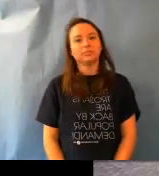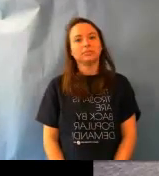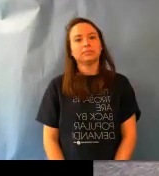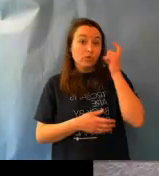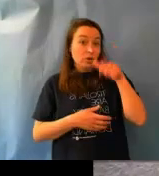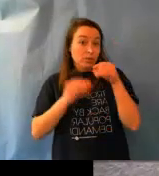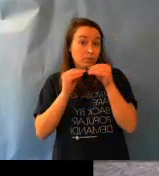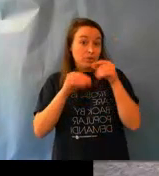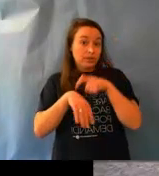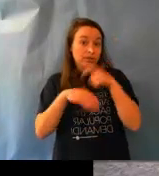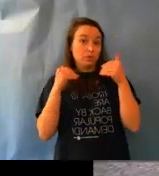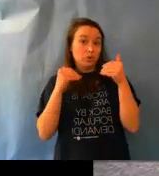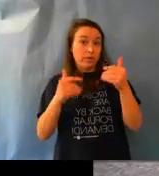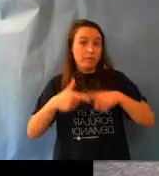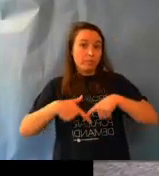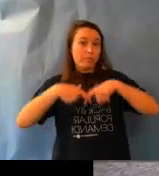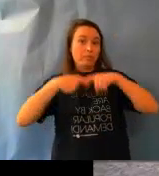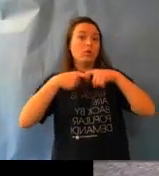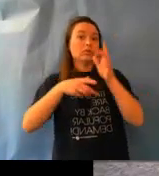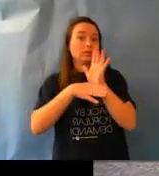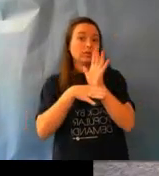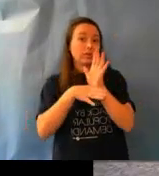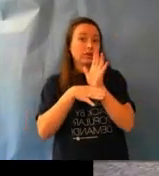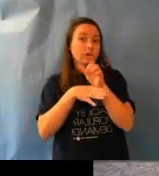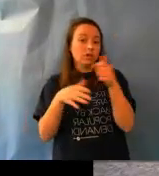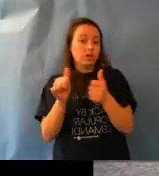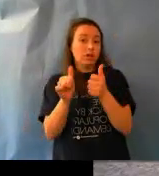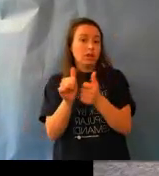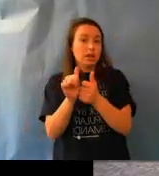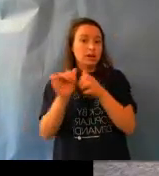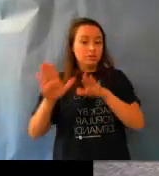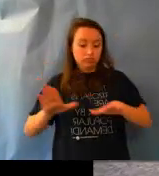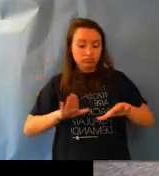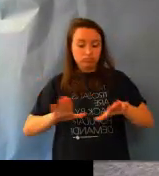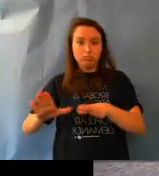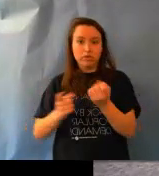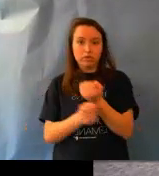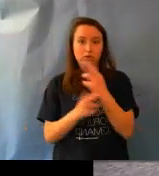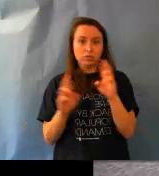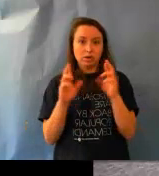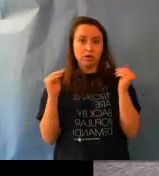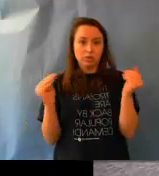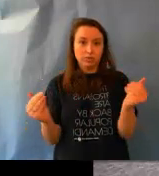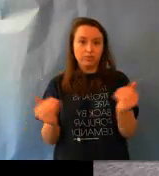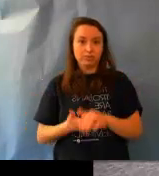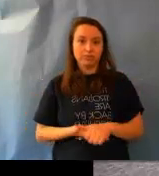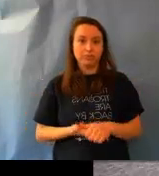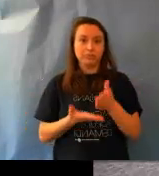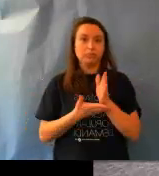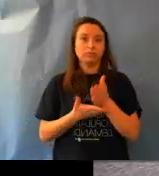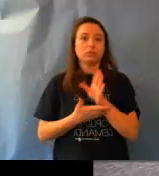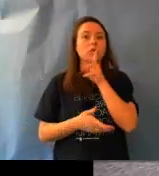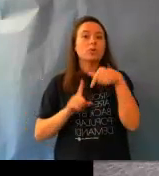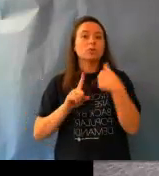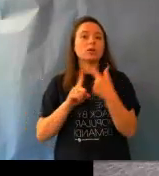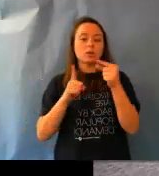If you need more time, go ahead and pause your video so that you can get out your stuff and you'll be ready. Alright, we're going to talk